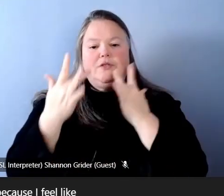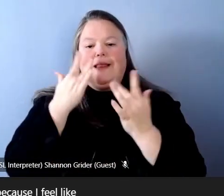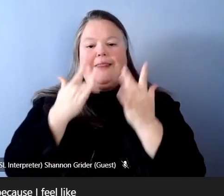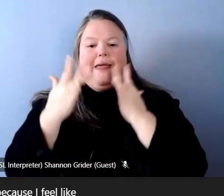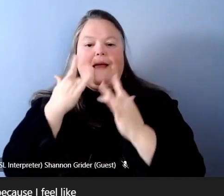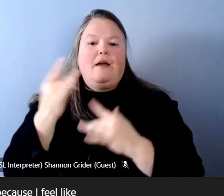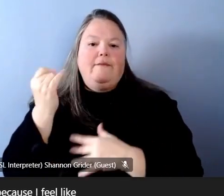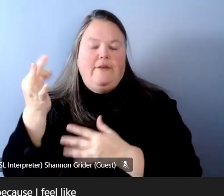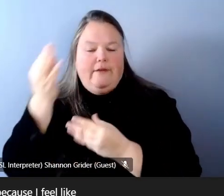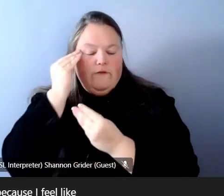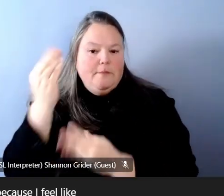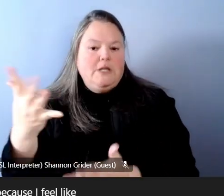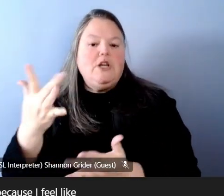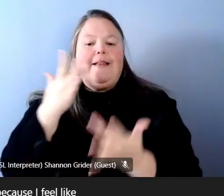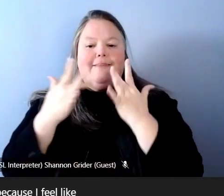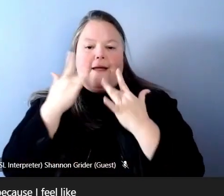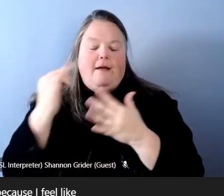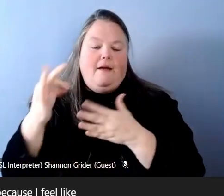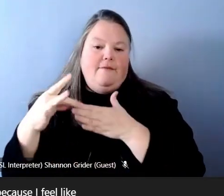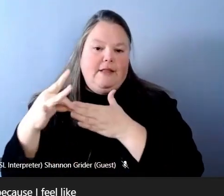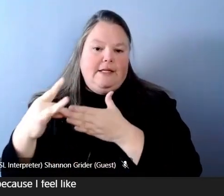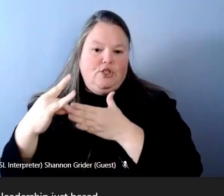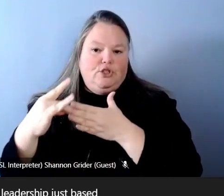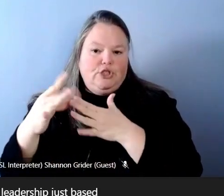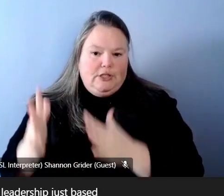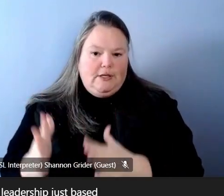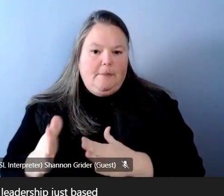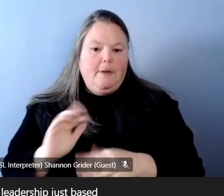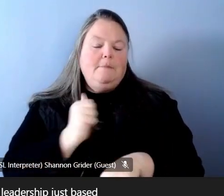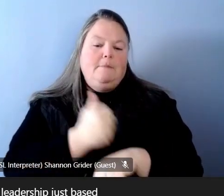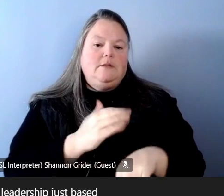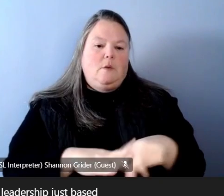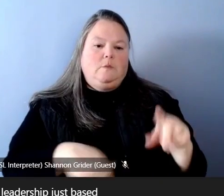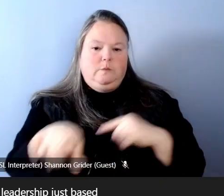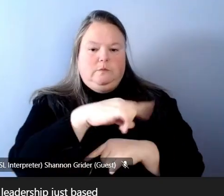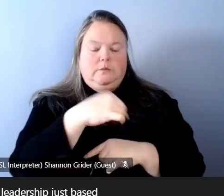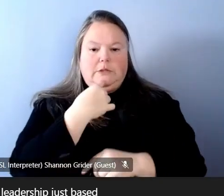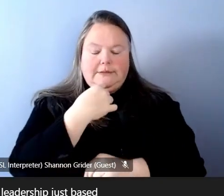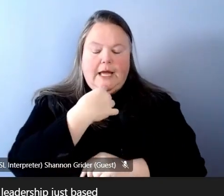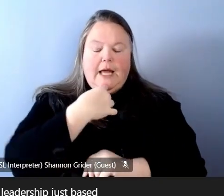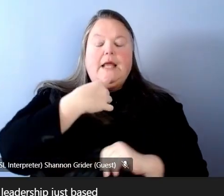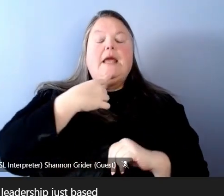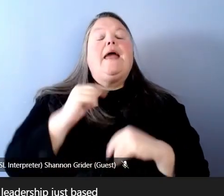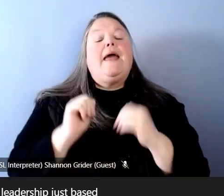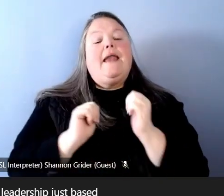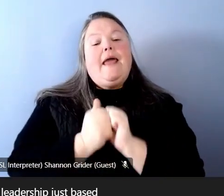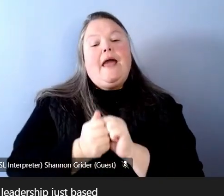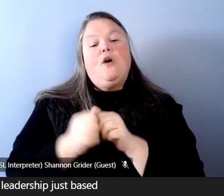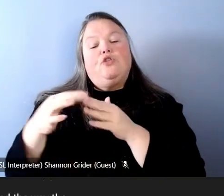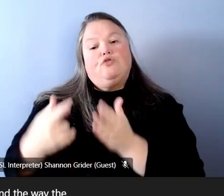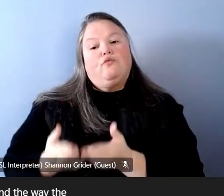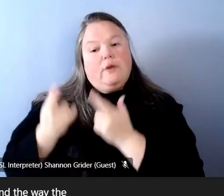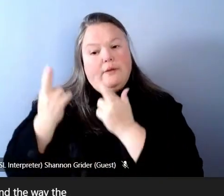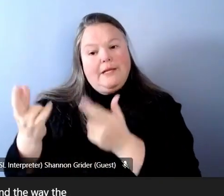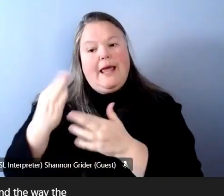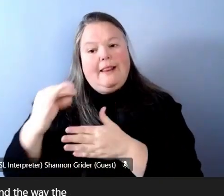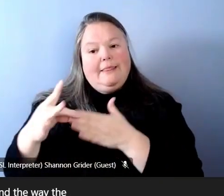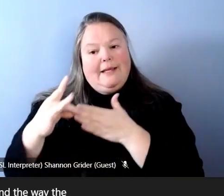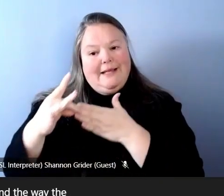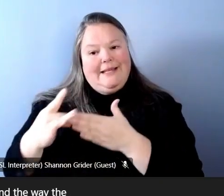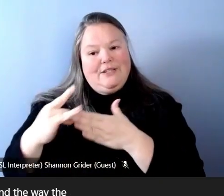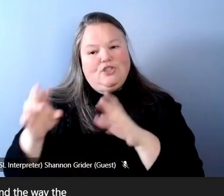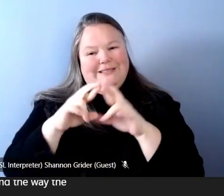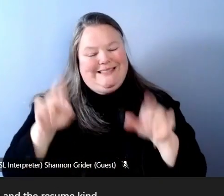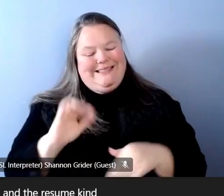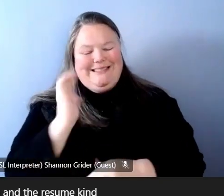a lack of leadership, just based on kind of what we've talked about and the way the recommendations and the leadership and the resume kind of